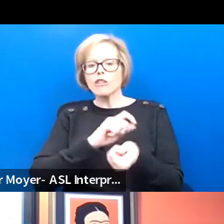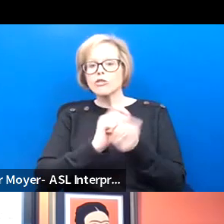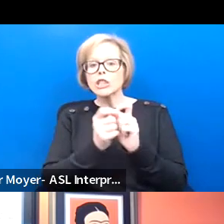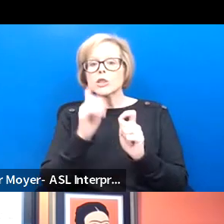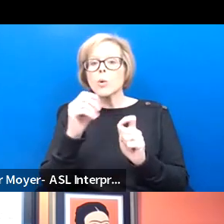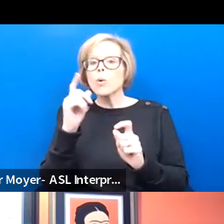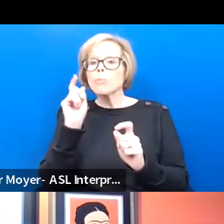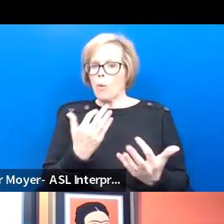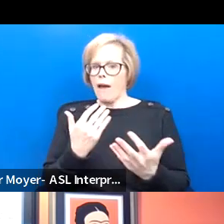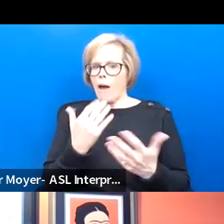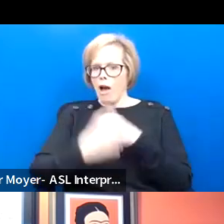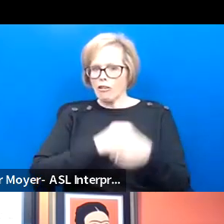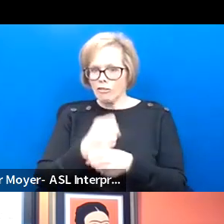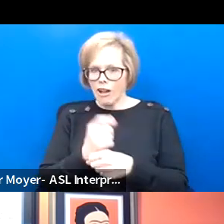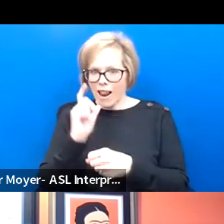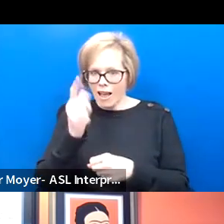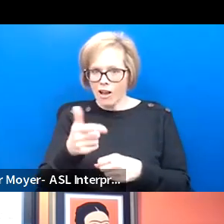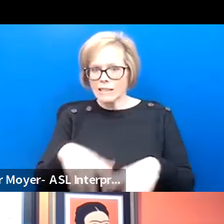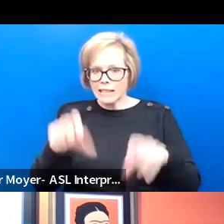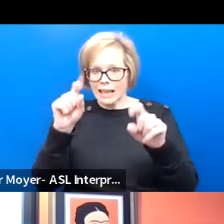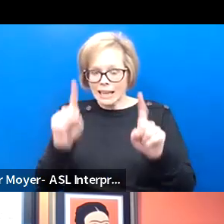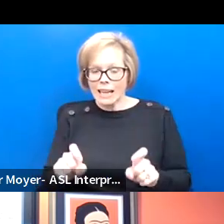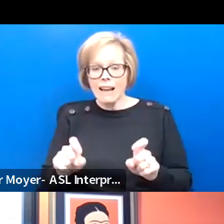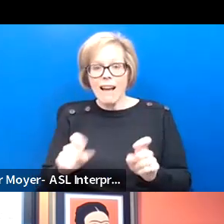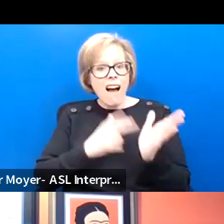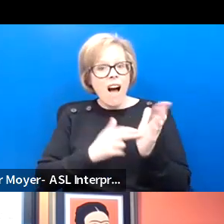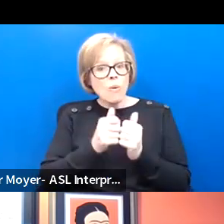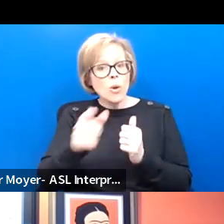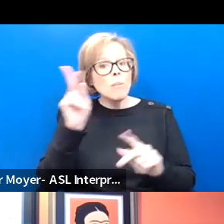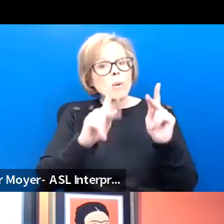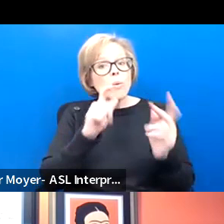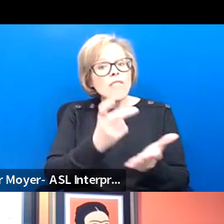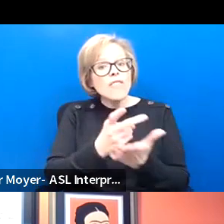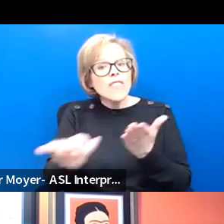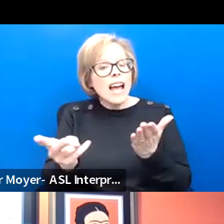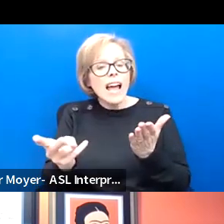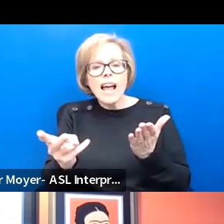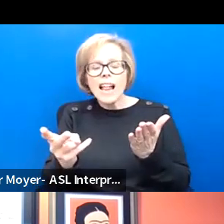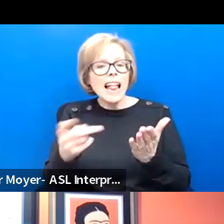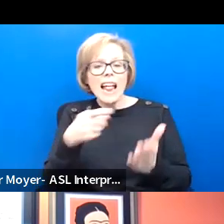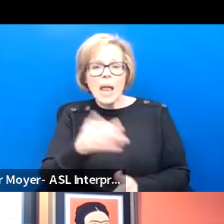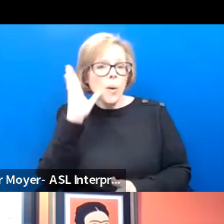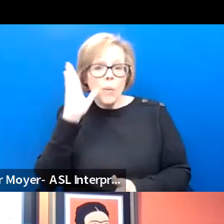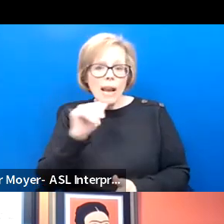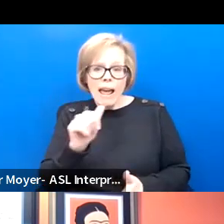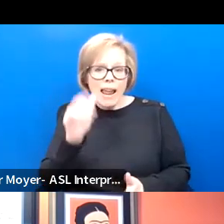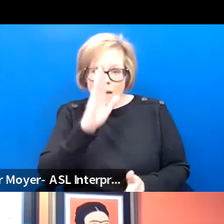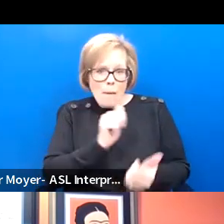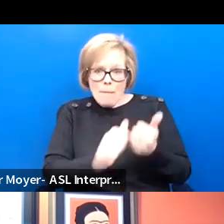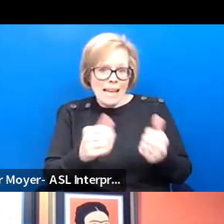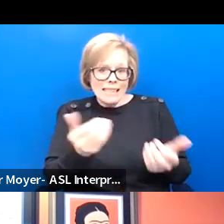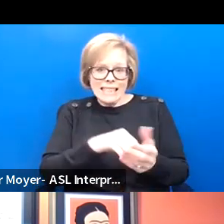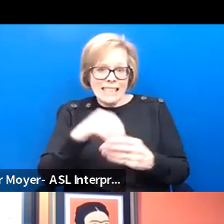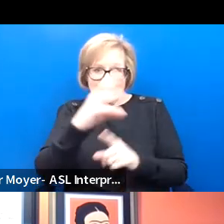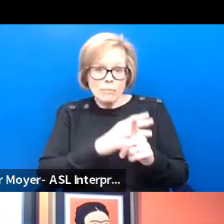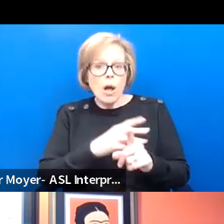a year. And I'll be honest with you, the people that were failing were not going to pass it in 6 months. They were